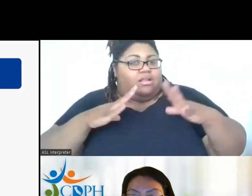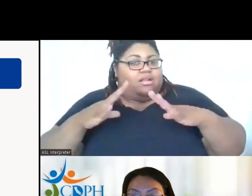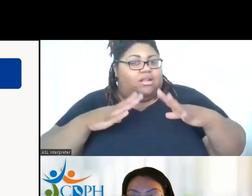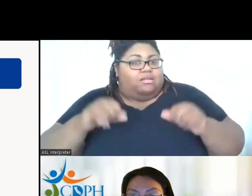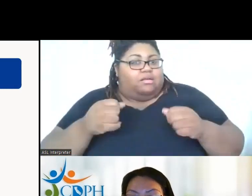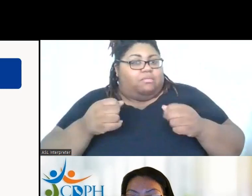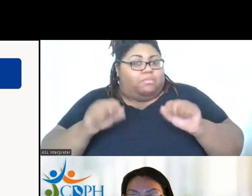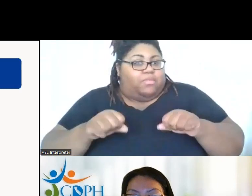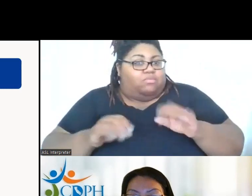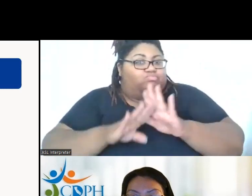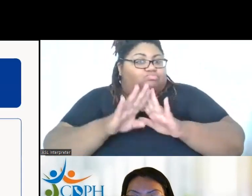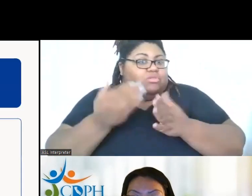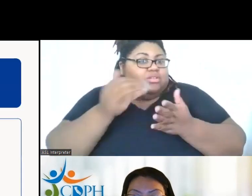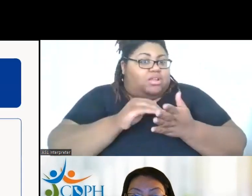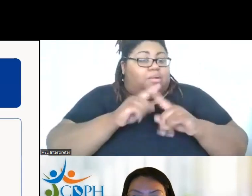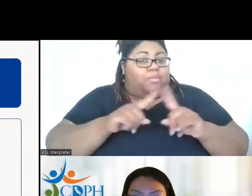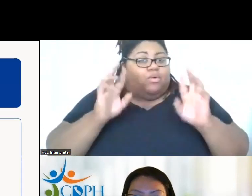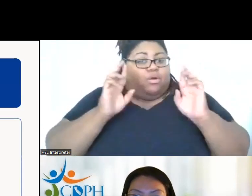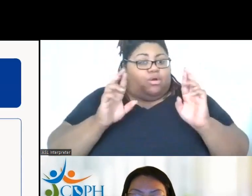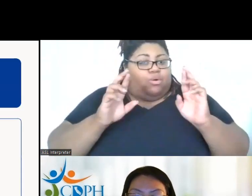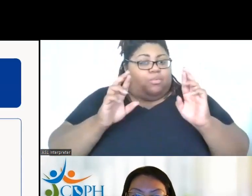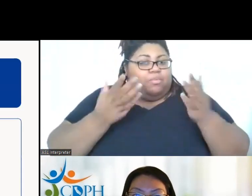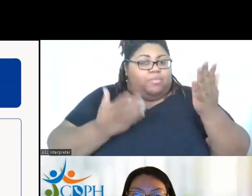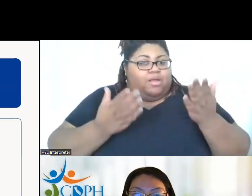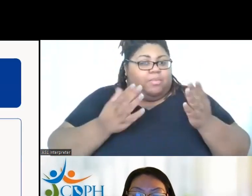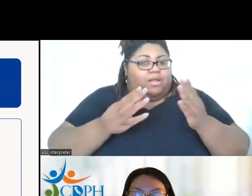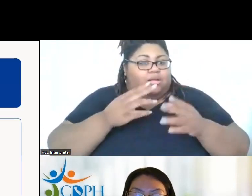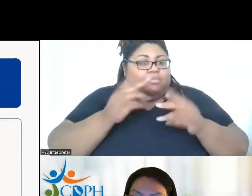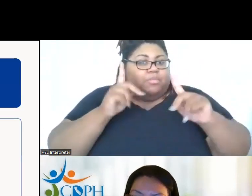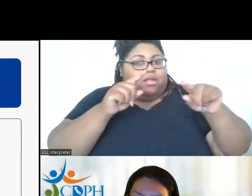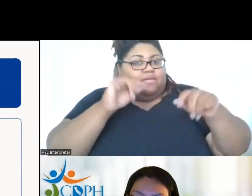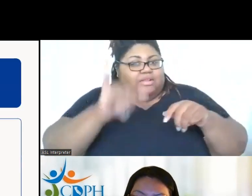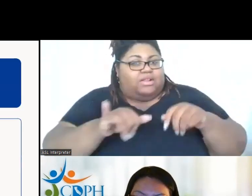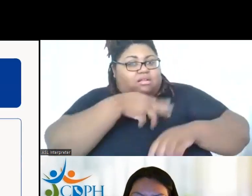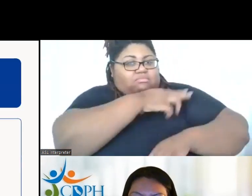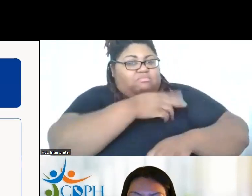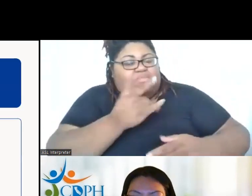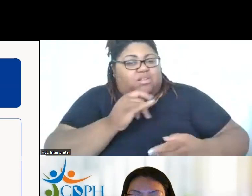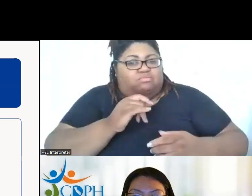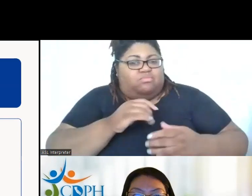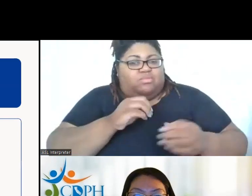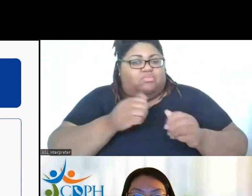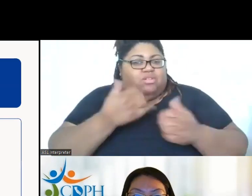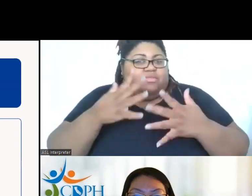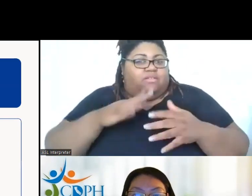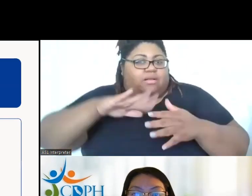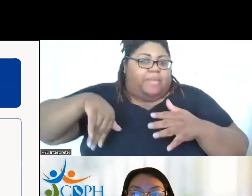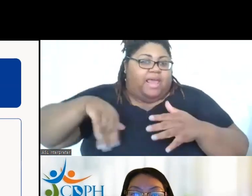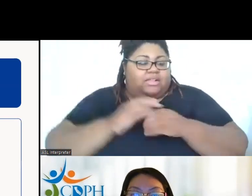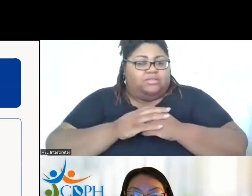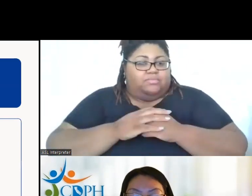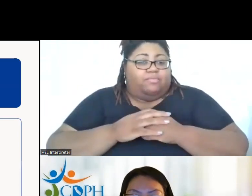that maybe the worst in terms of hospitalizations is behind us. Transmissions is a different thing, and I'll speak to that a little bit